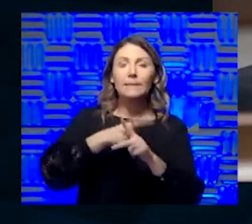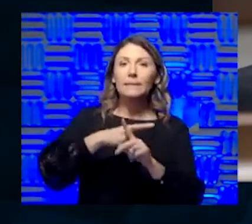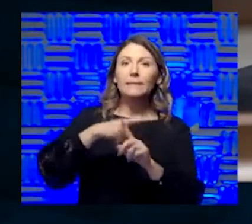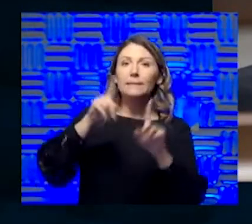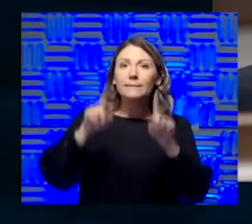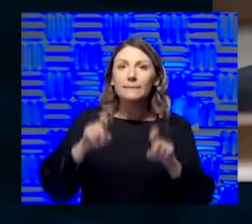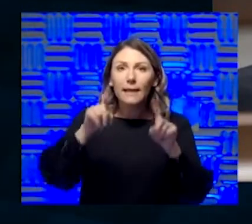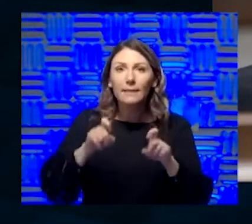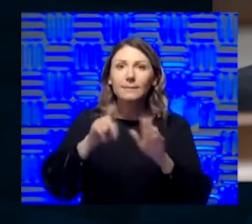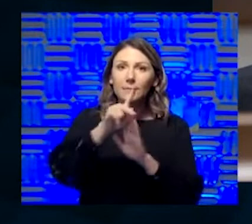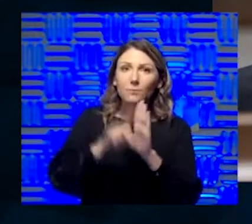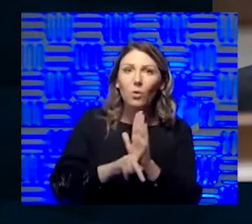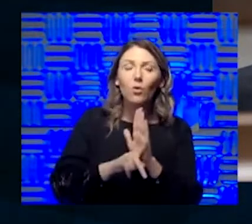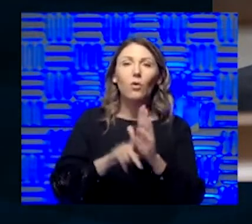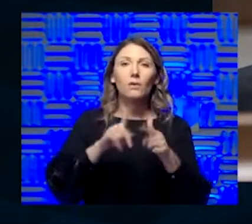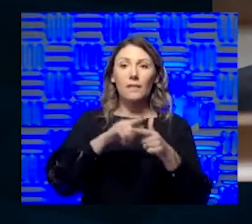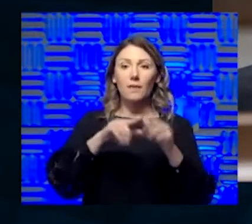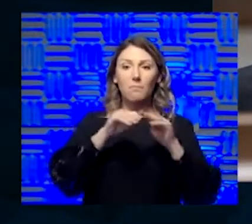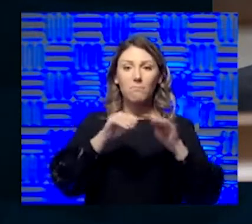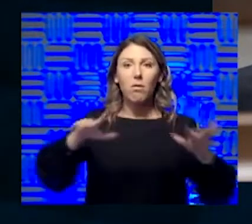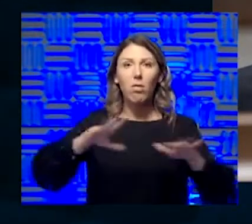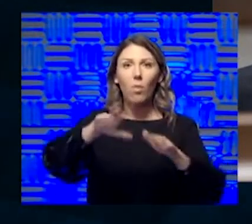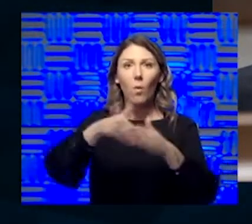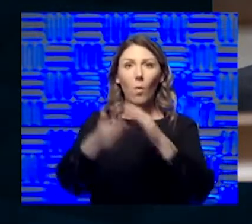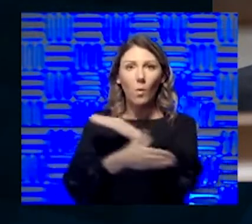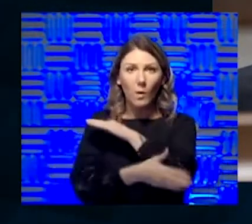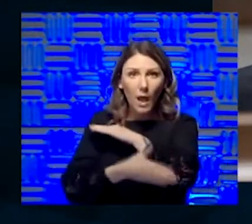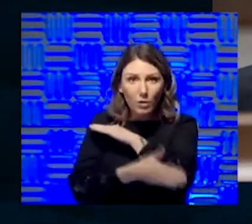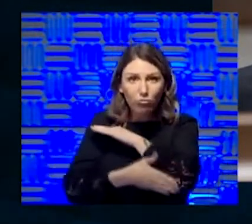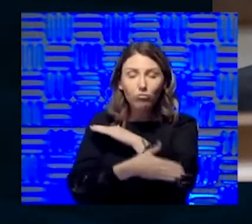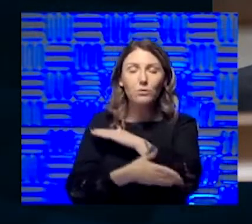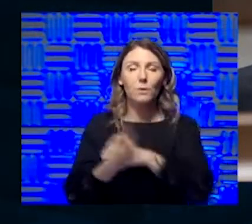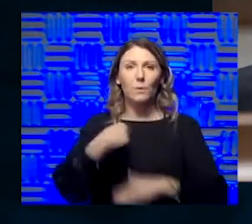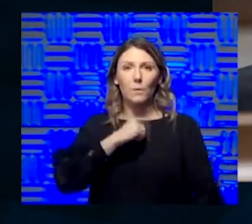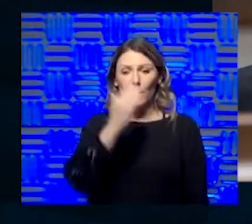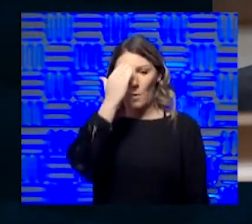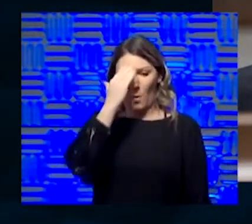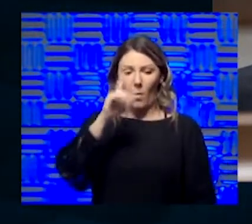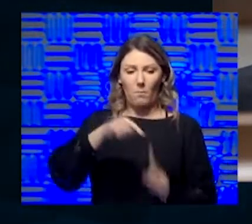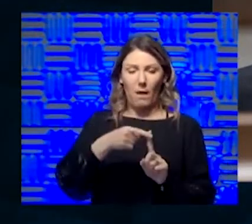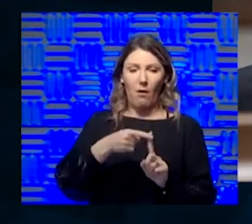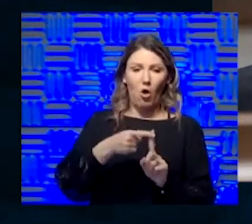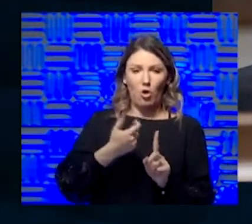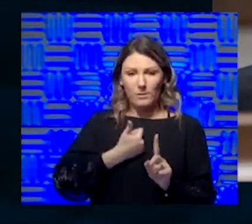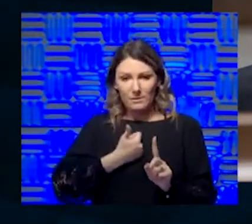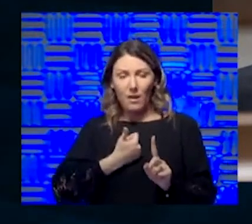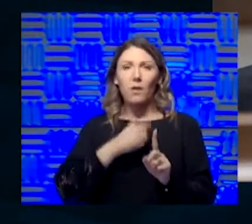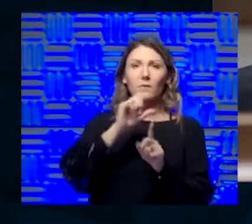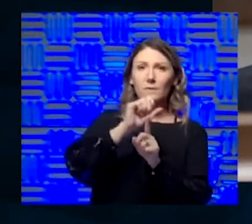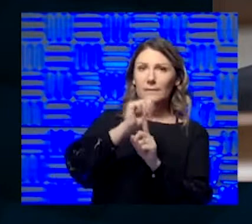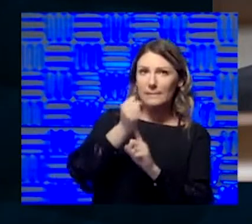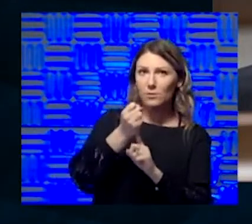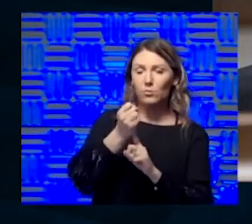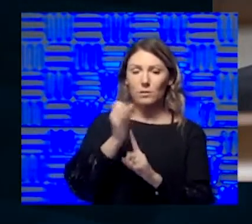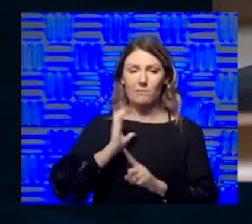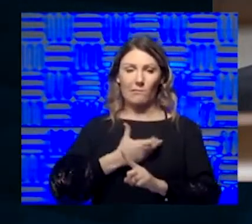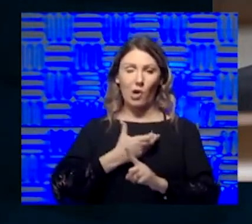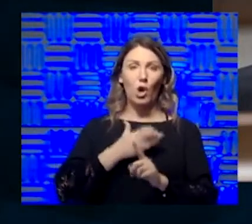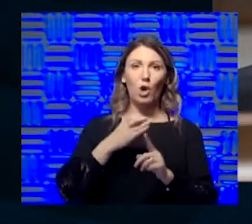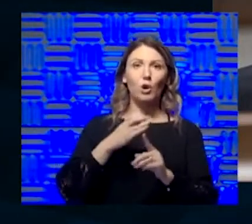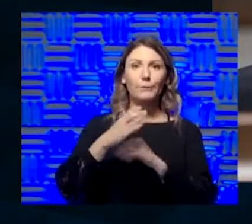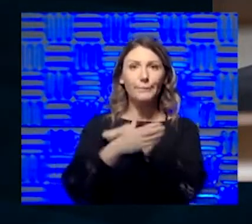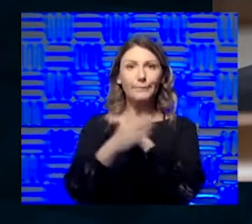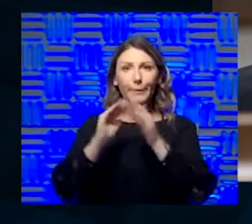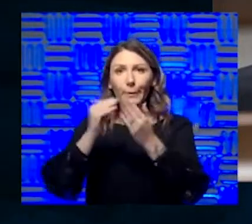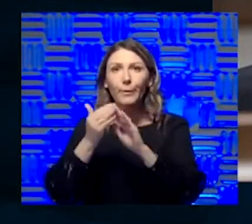spread widely across the country so we can know more about ourselves, we can know more about the situation in our community, and we can more